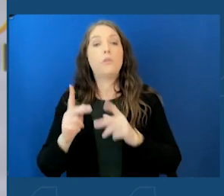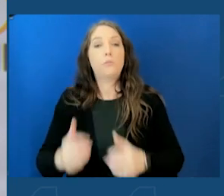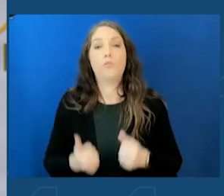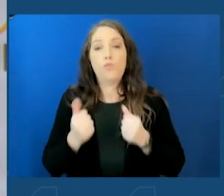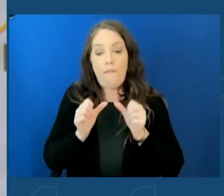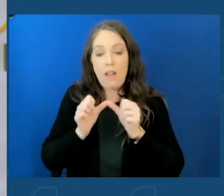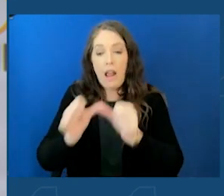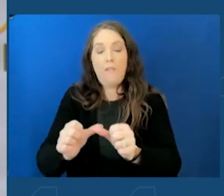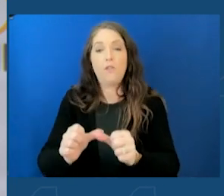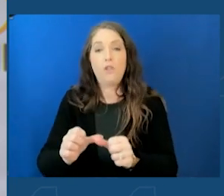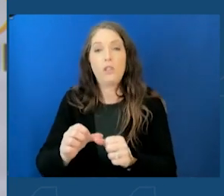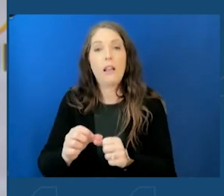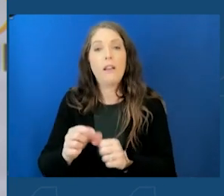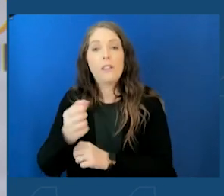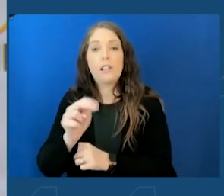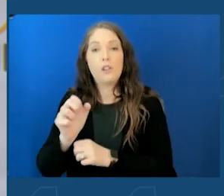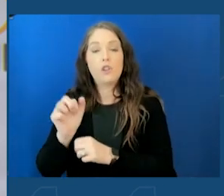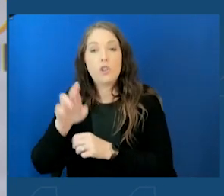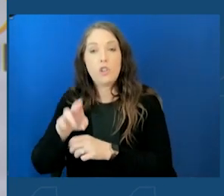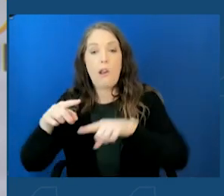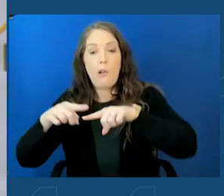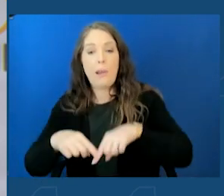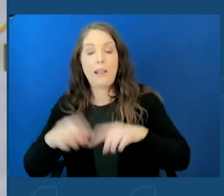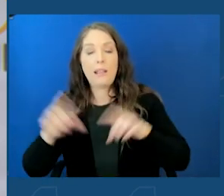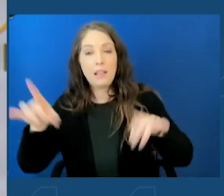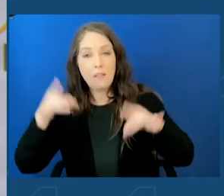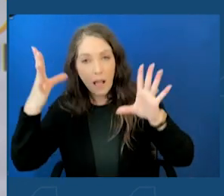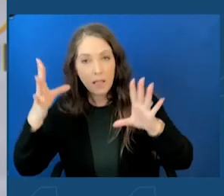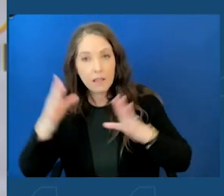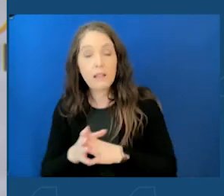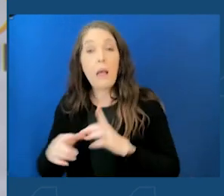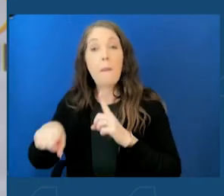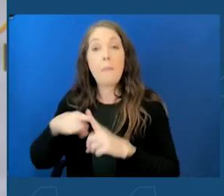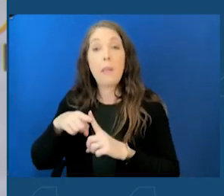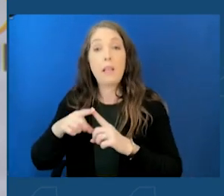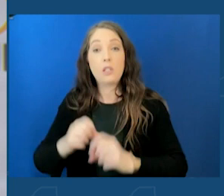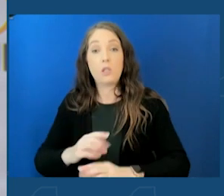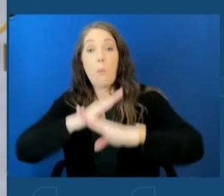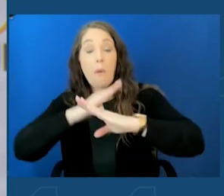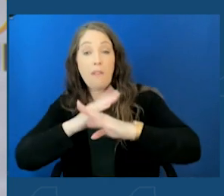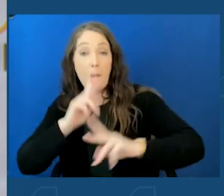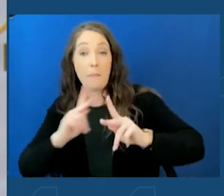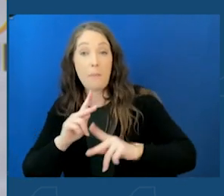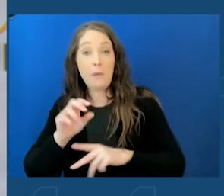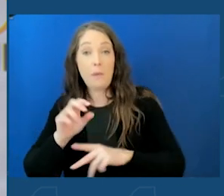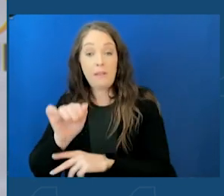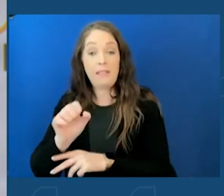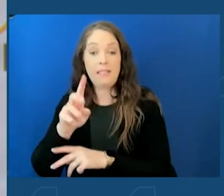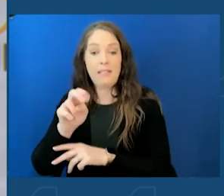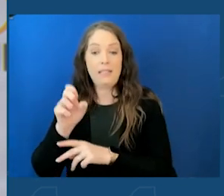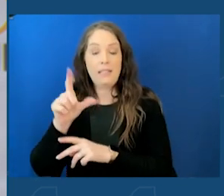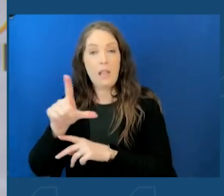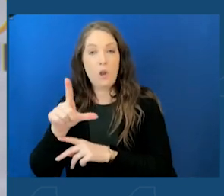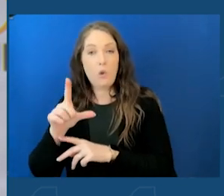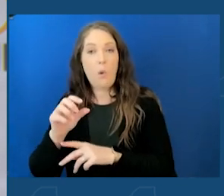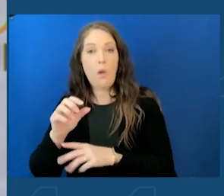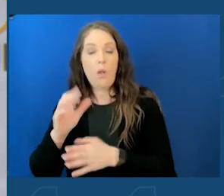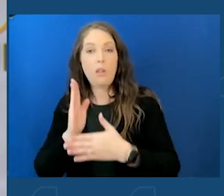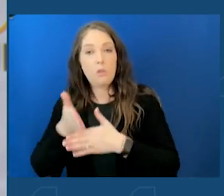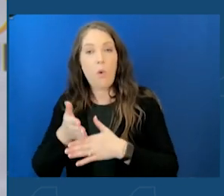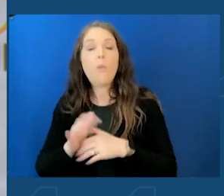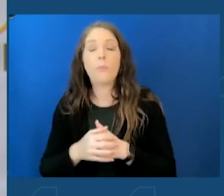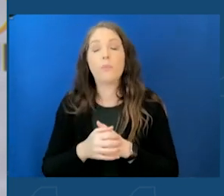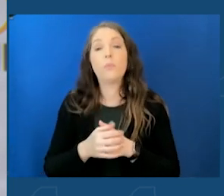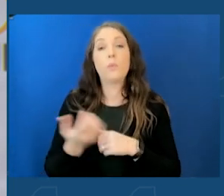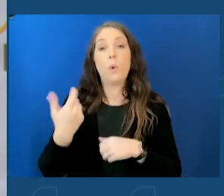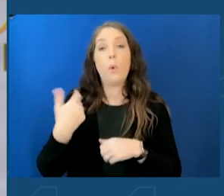protect workers from sexual harassment. And we're the only state in the country that has a cabinet-level agency devoted to addressing gender-based